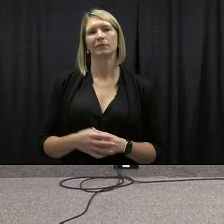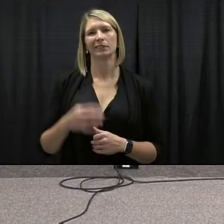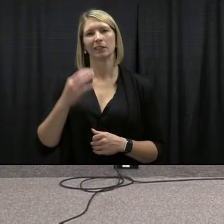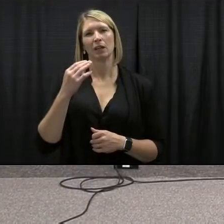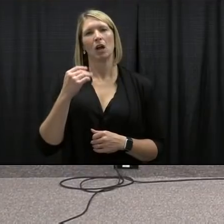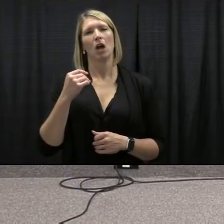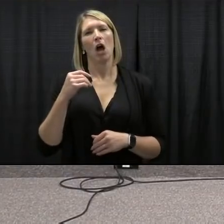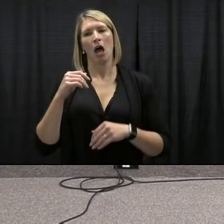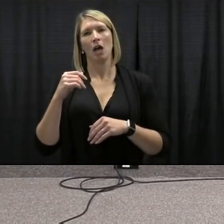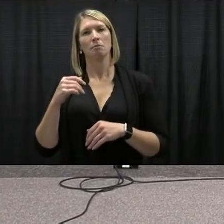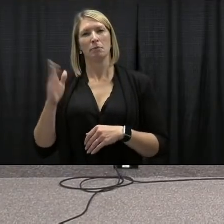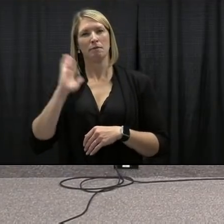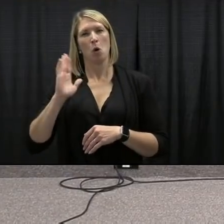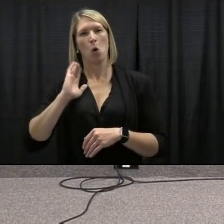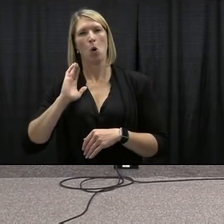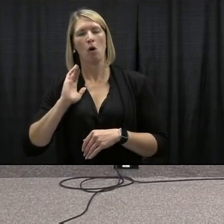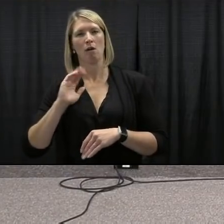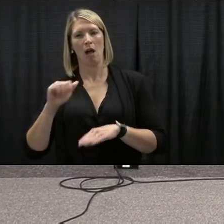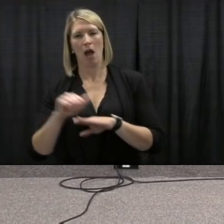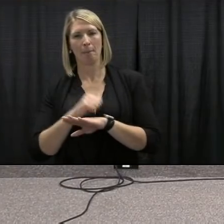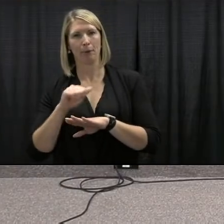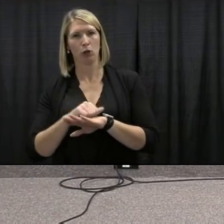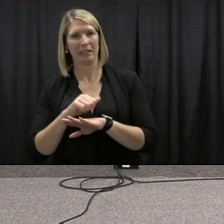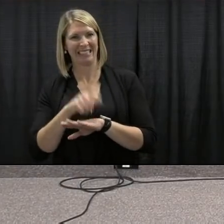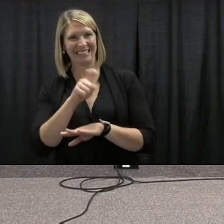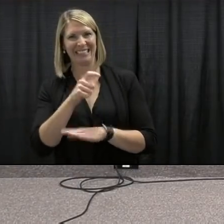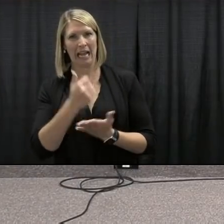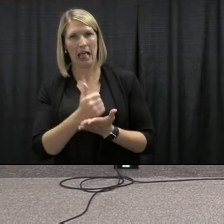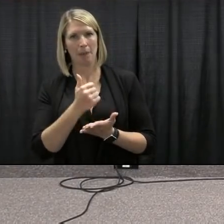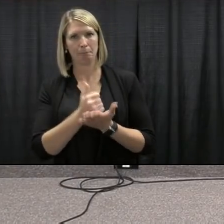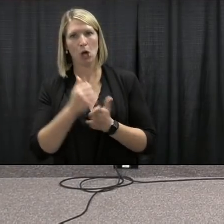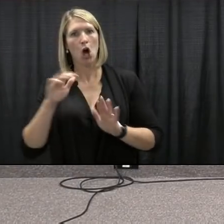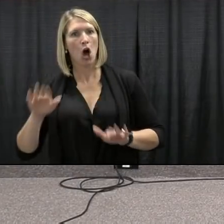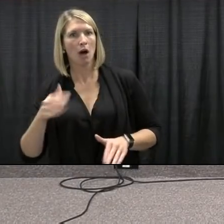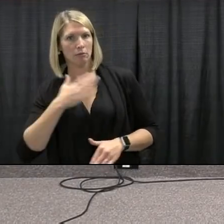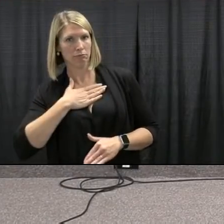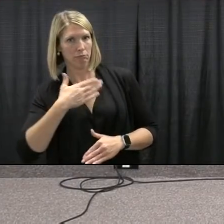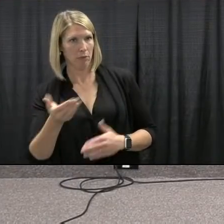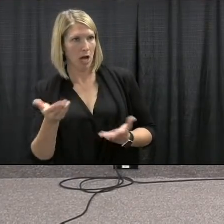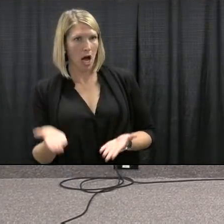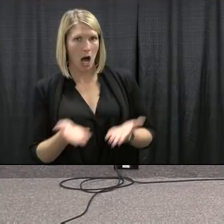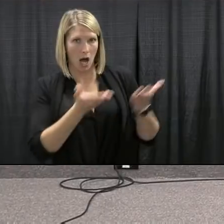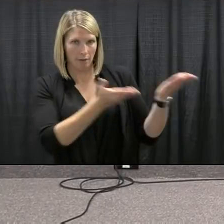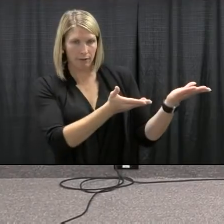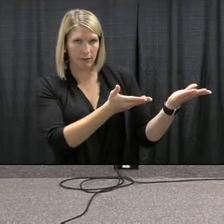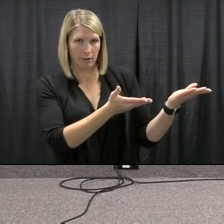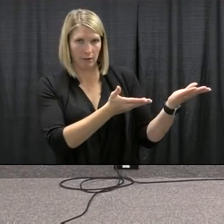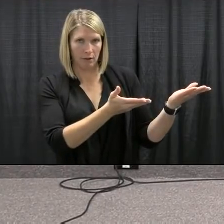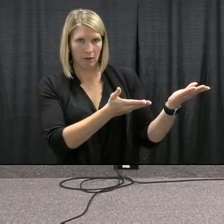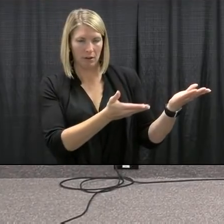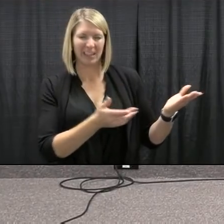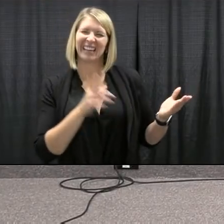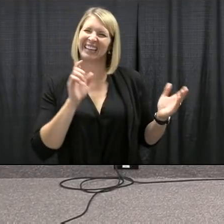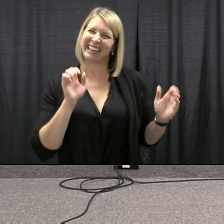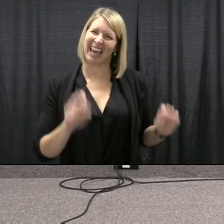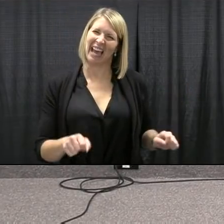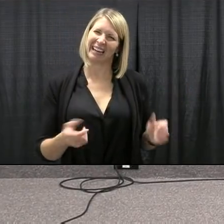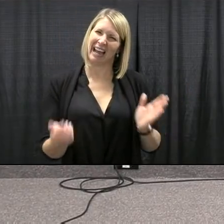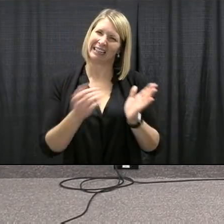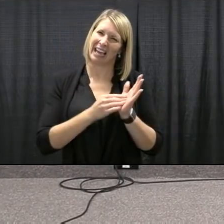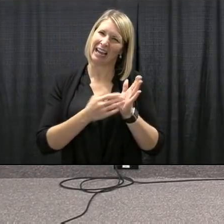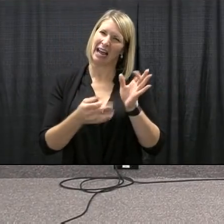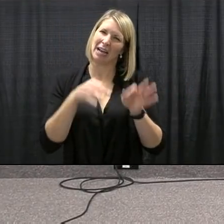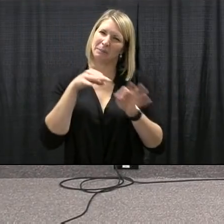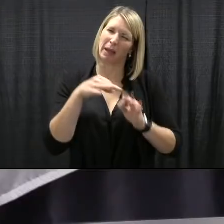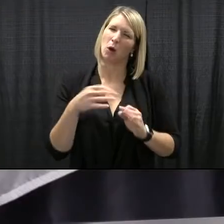Alberta, what exactly was offered to Alberta by Newfoundland and Labrador, and can you explain why the offer wasn't accepted by the province